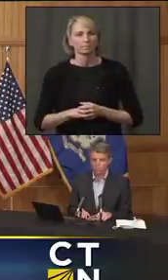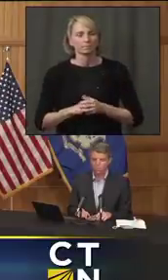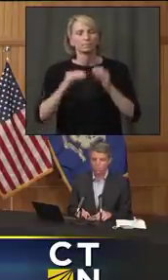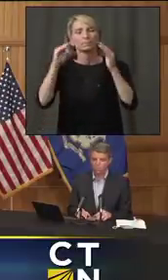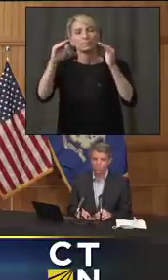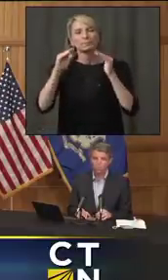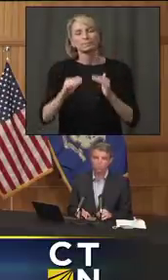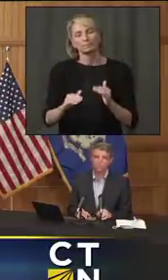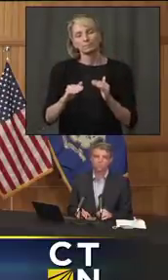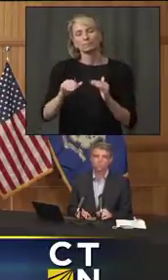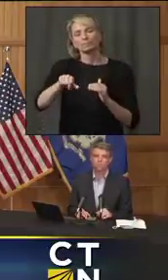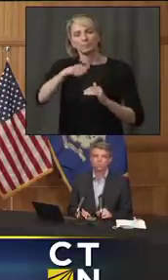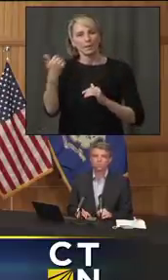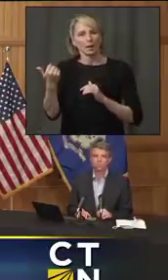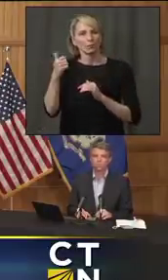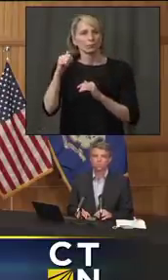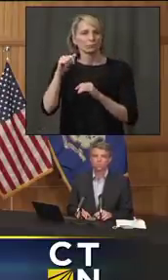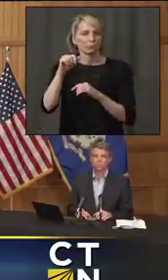WTIC 1080 News.